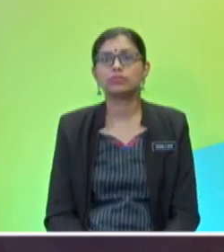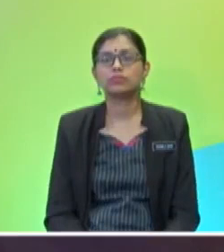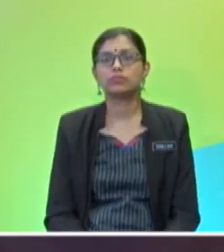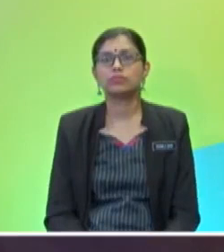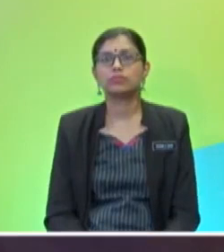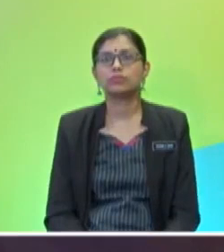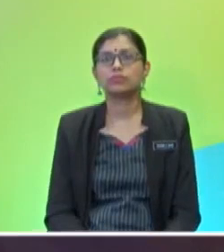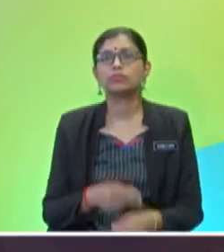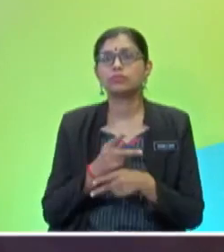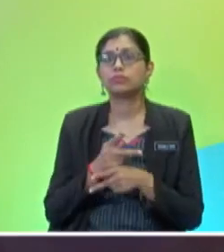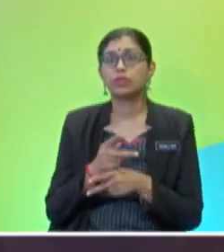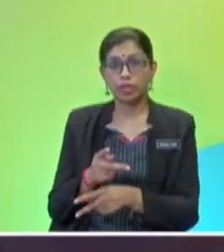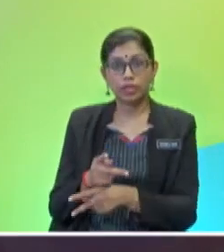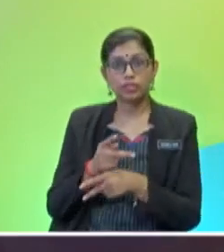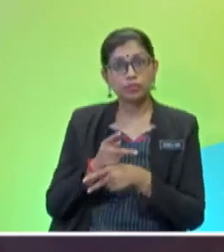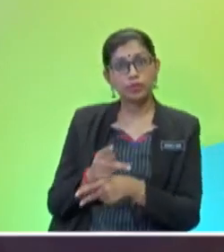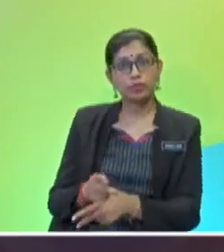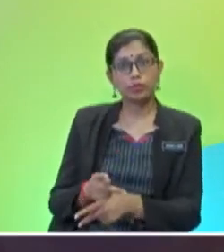of protecting what we already have.